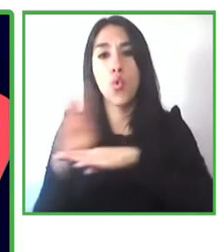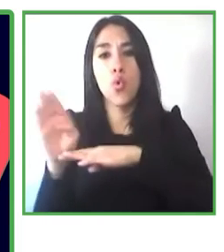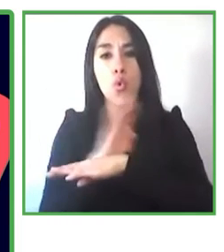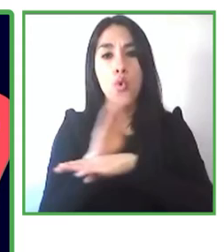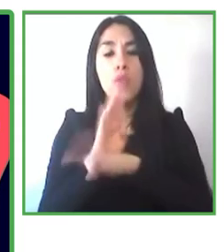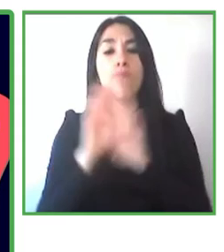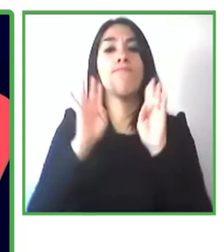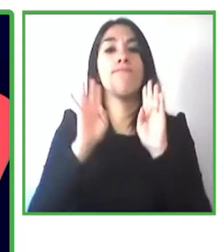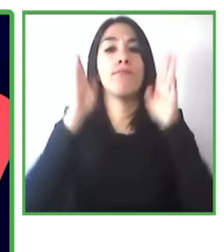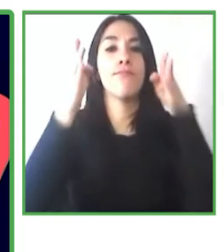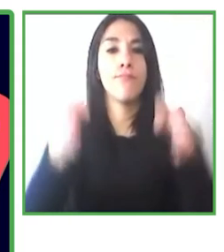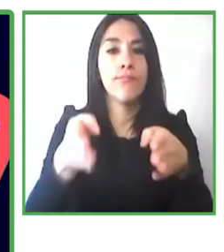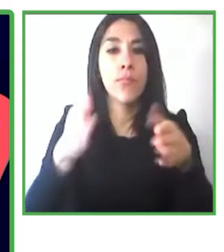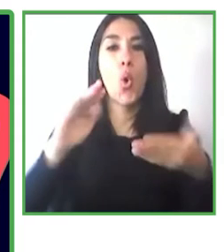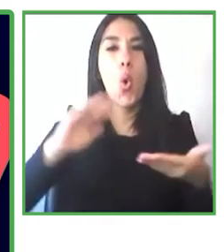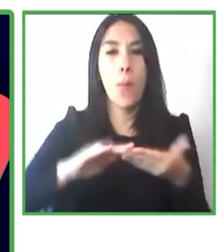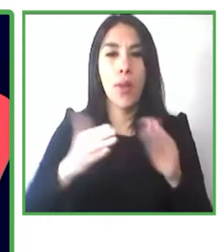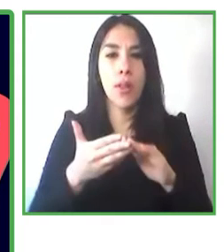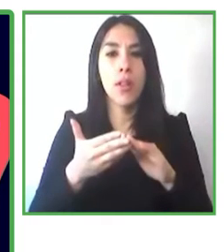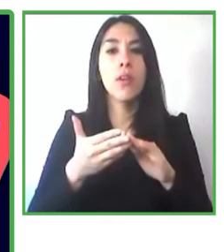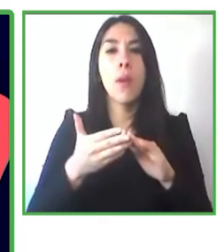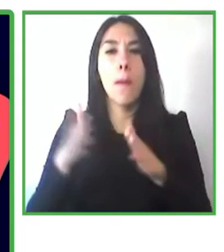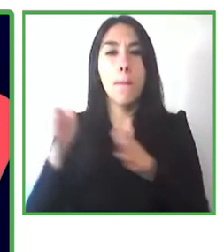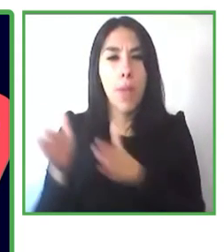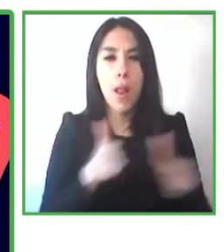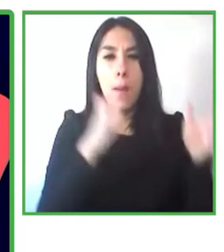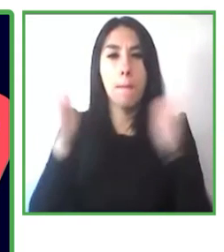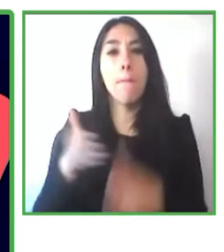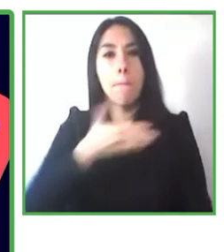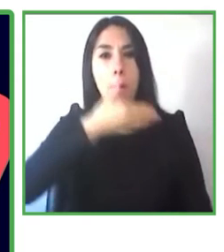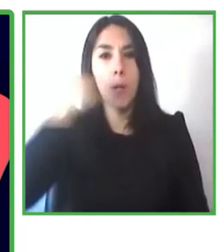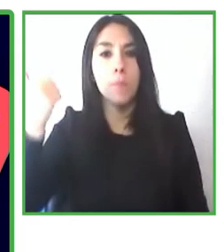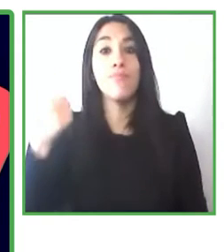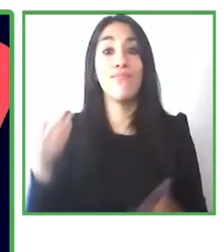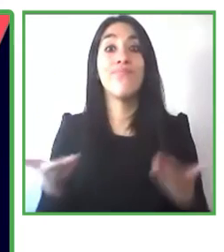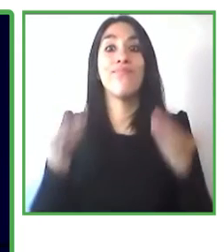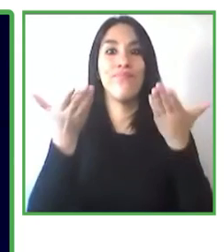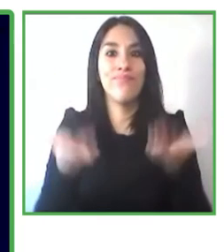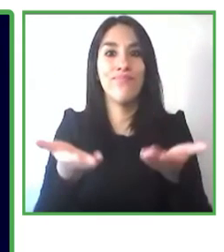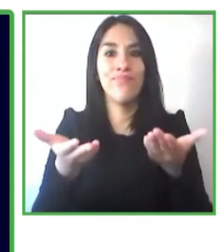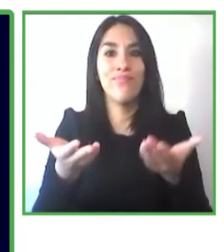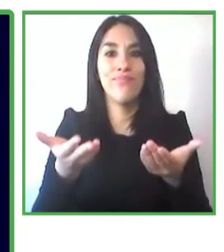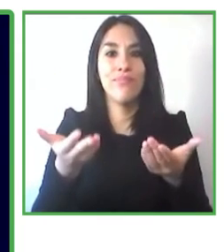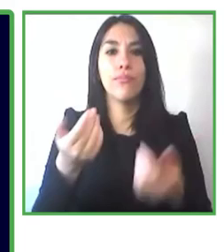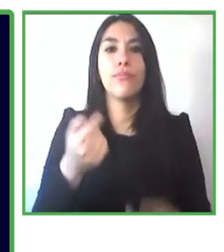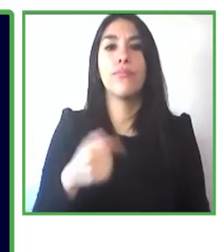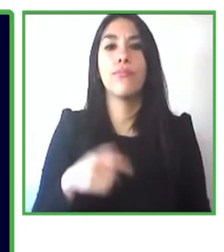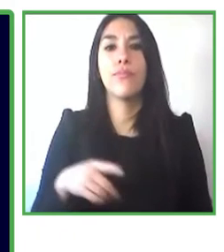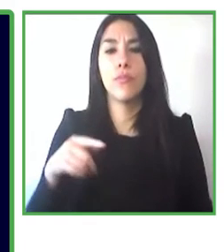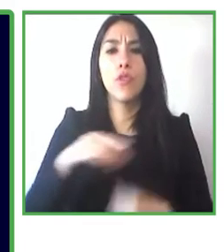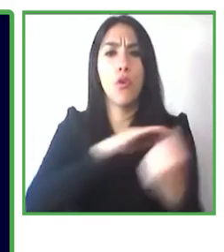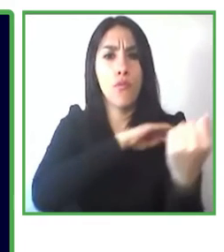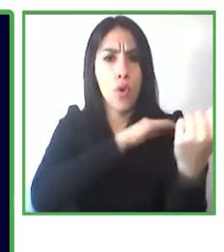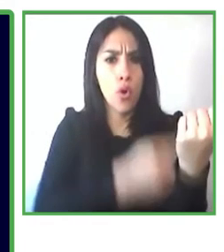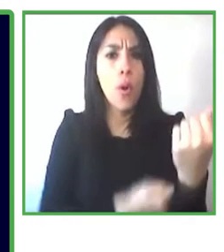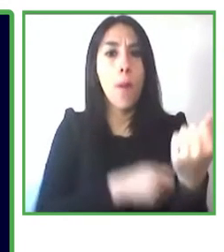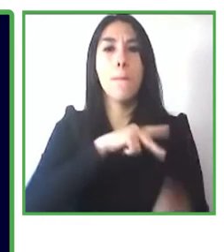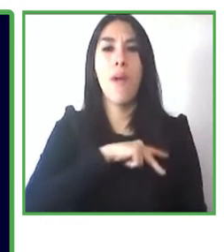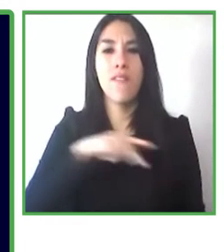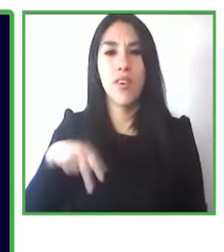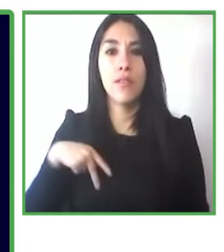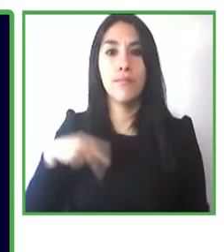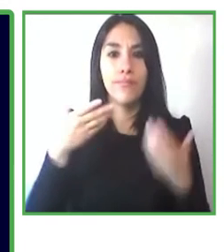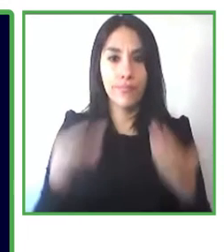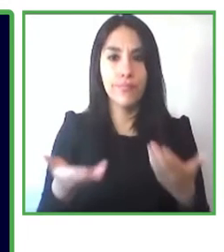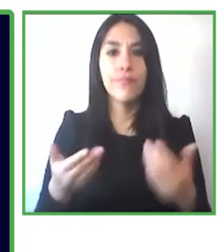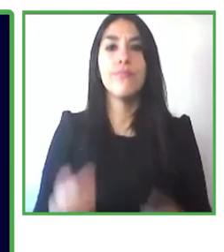ourselves in the inclusion of improvement. So in this sense, we also provided an incentive to the effort that was made, and that